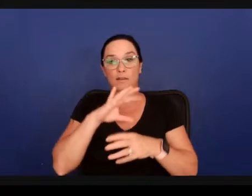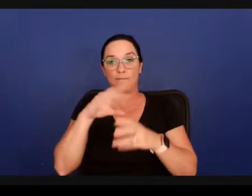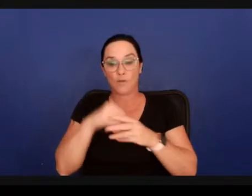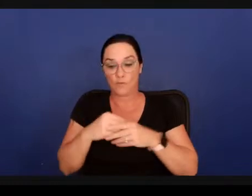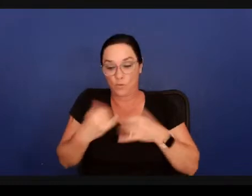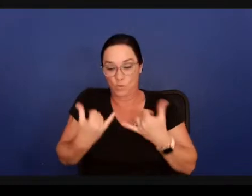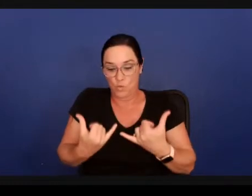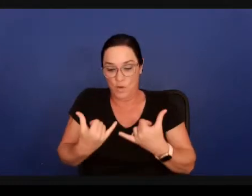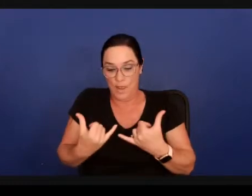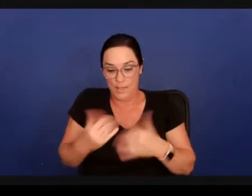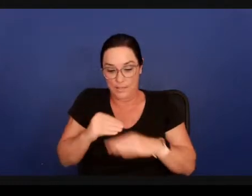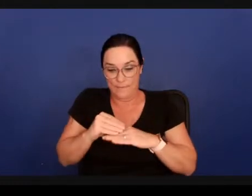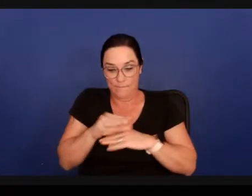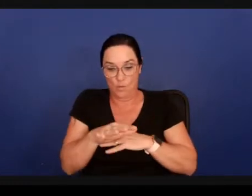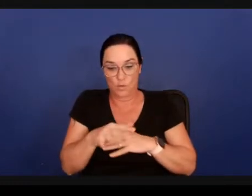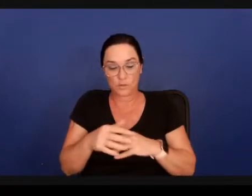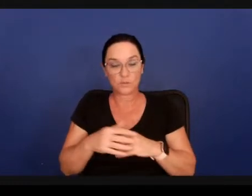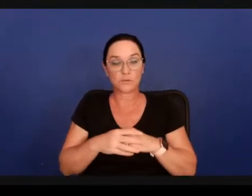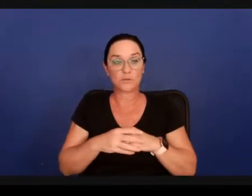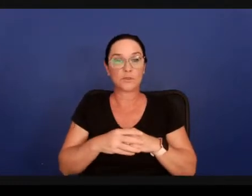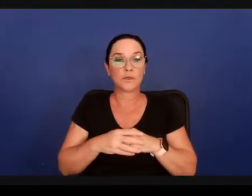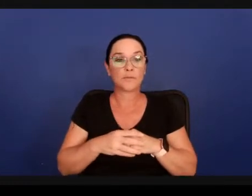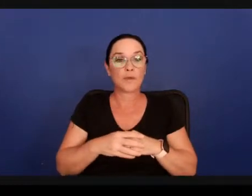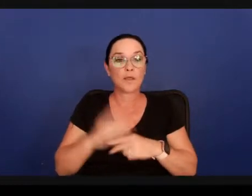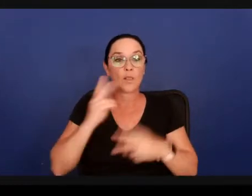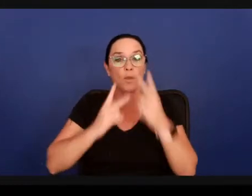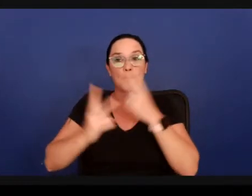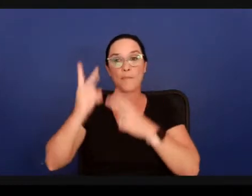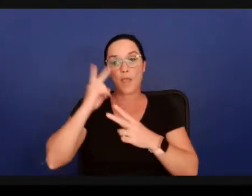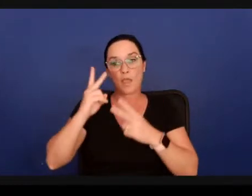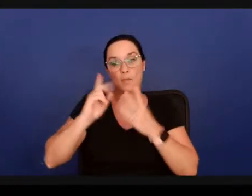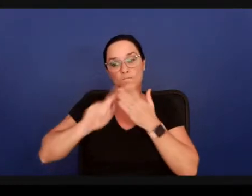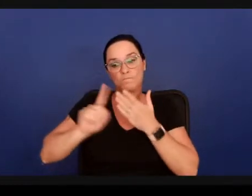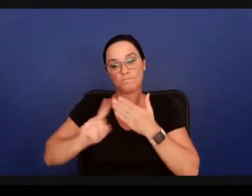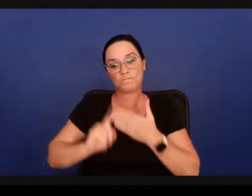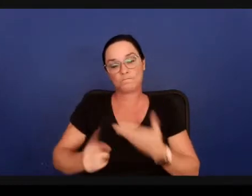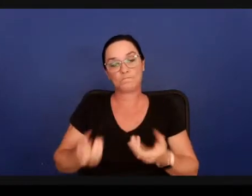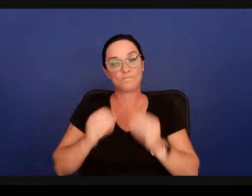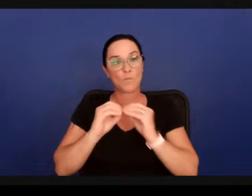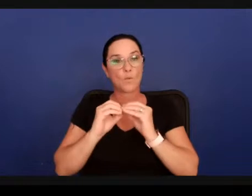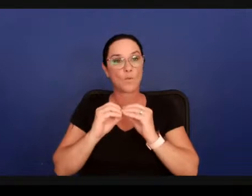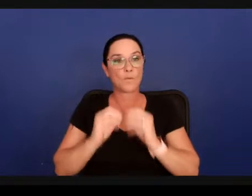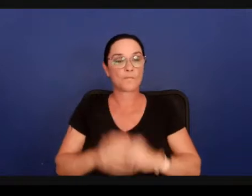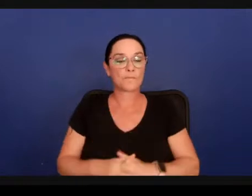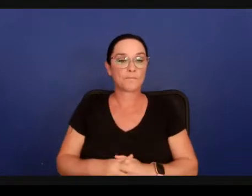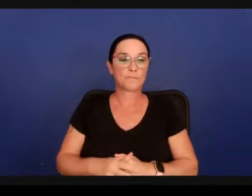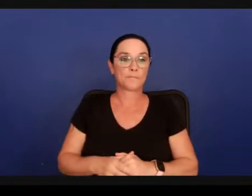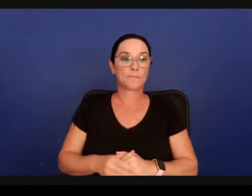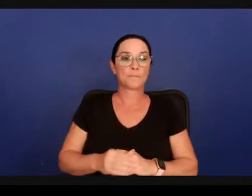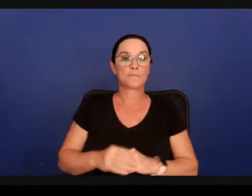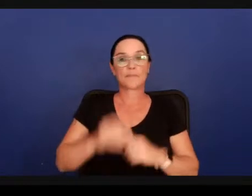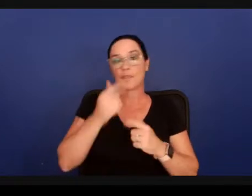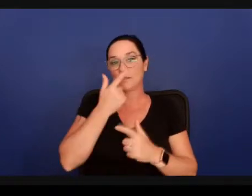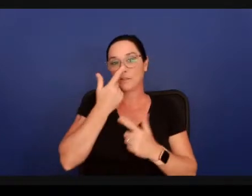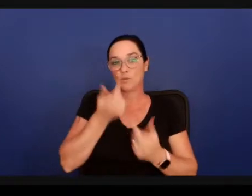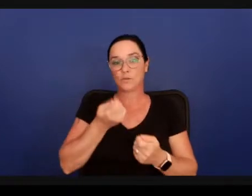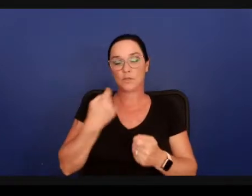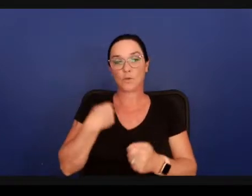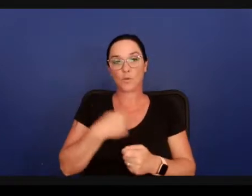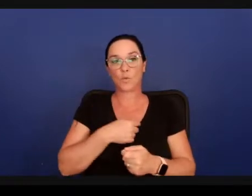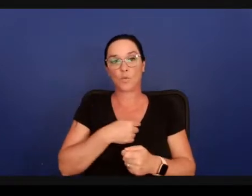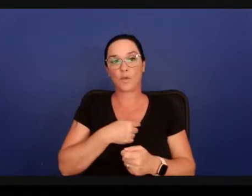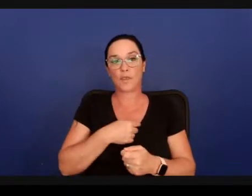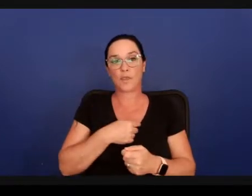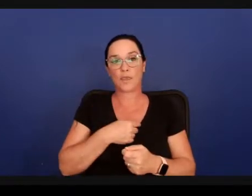the whatever's being looked at that time. But yeah, it's interesting. We are now